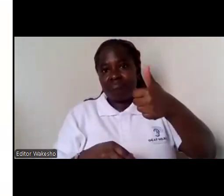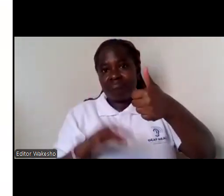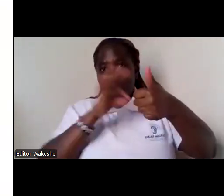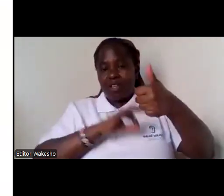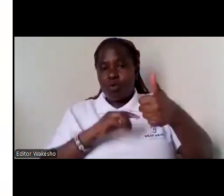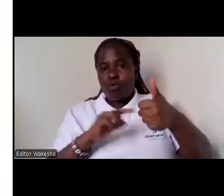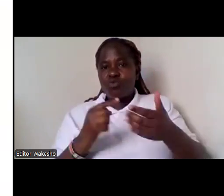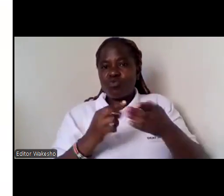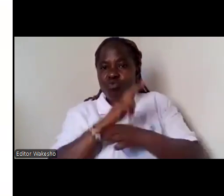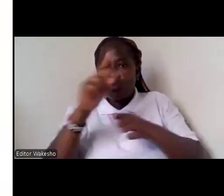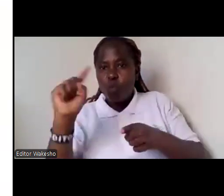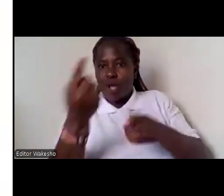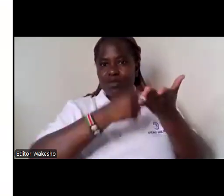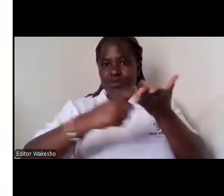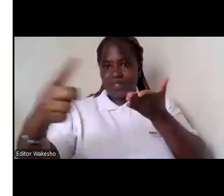once a week.